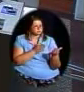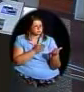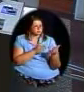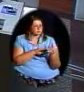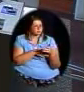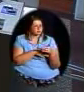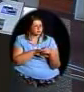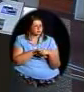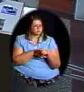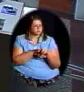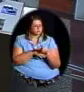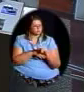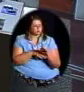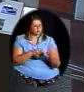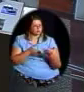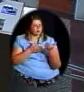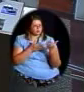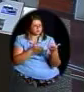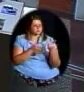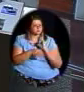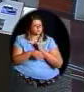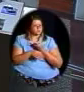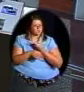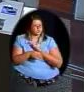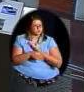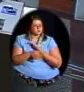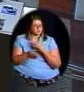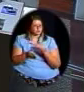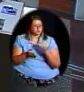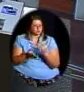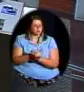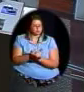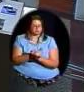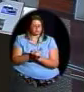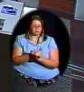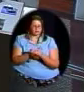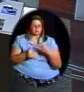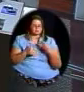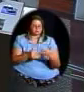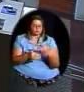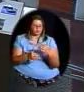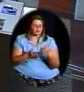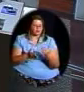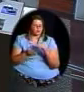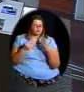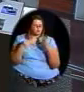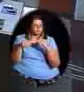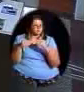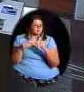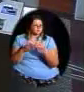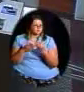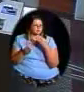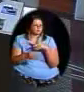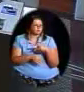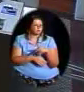Mr. Parker, I would move that we approve district personnel to proceed with the potential sale of the former Prairie Learning Center building located